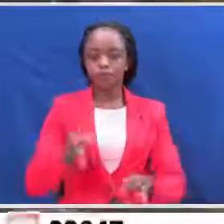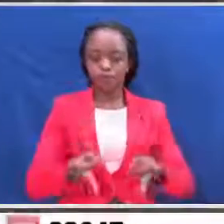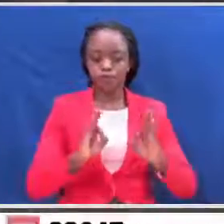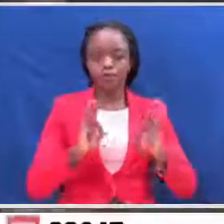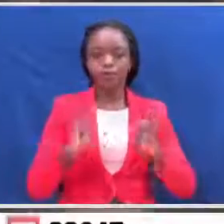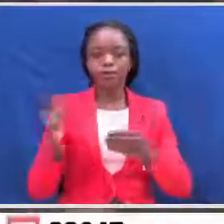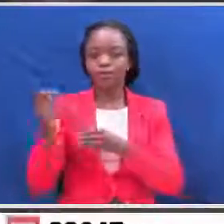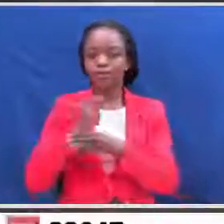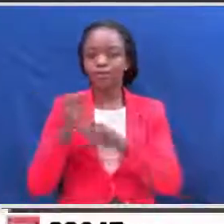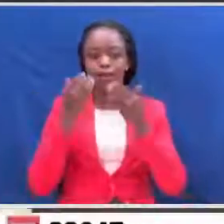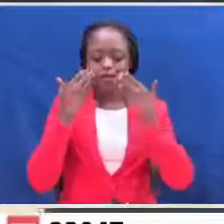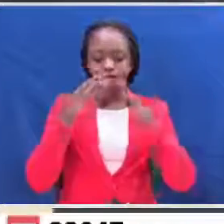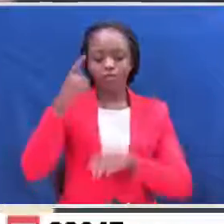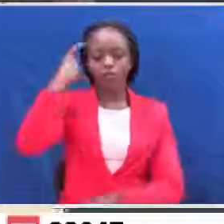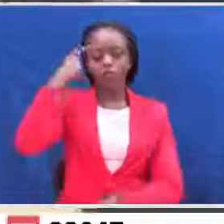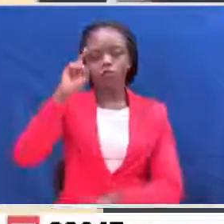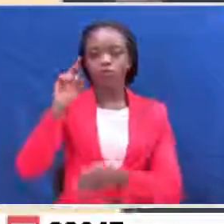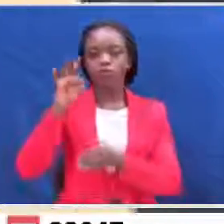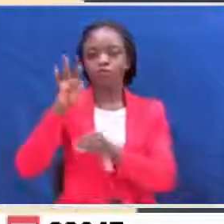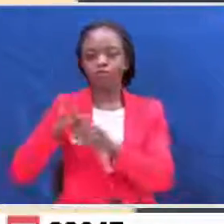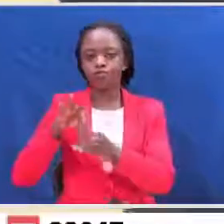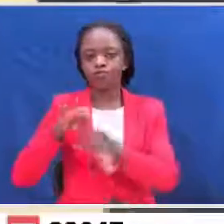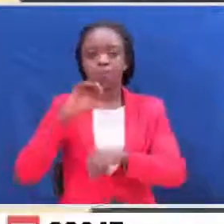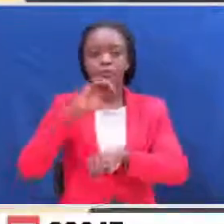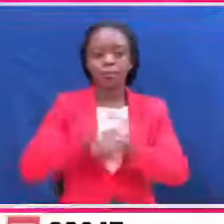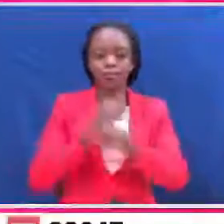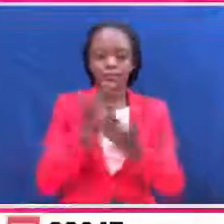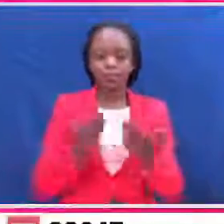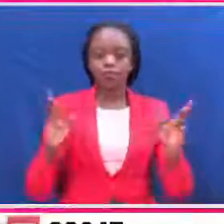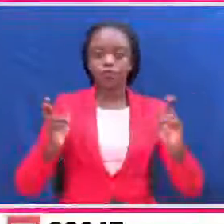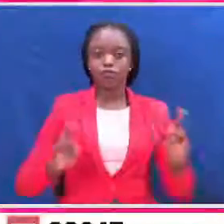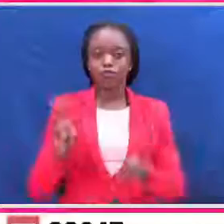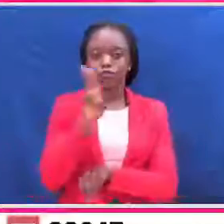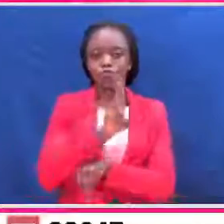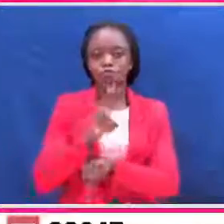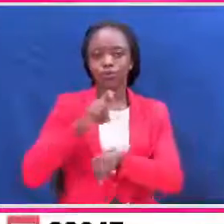trained observers for elections and have received some of the materials that will be used